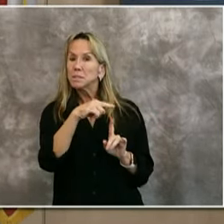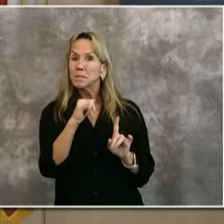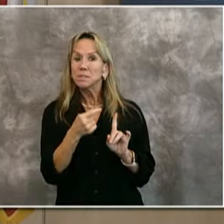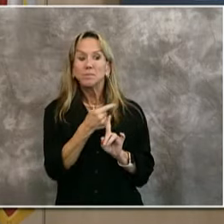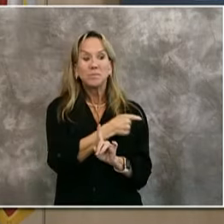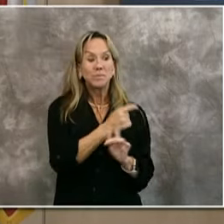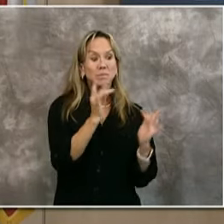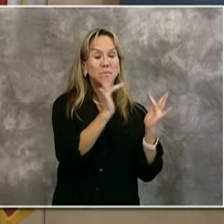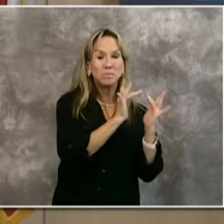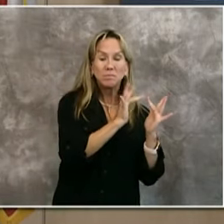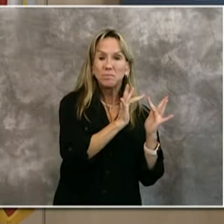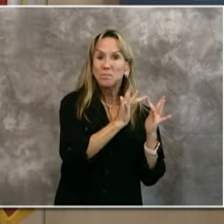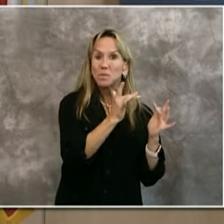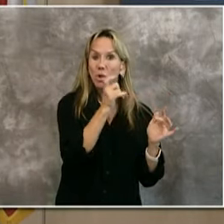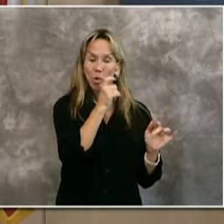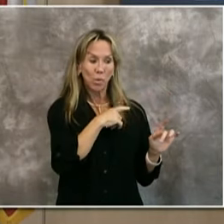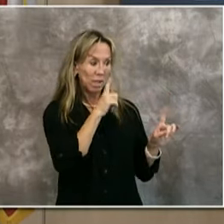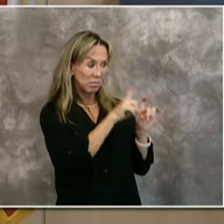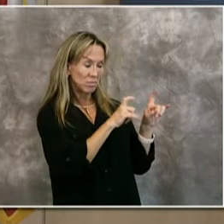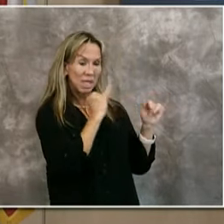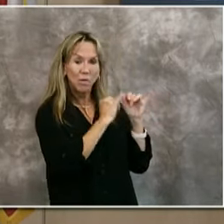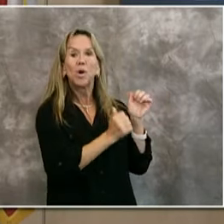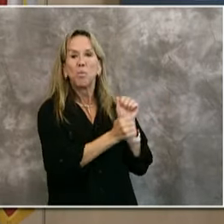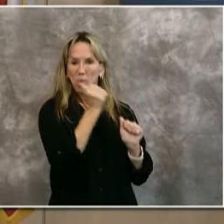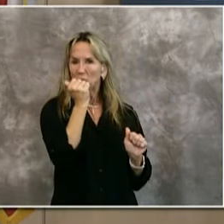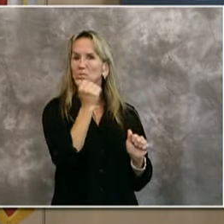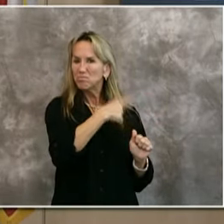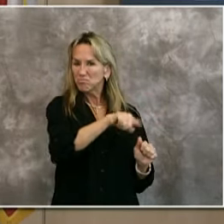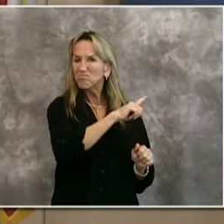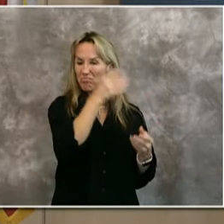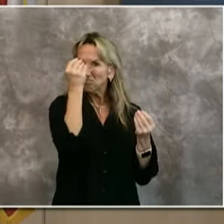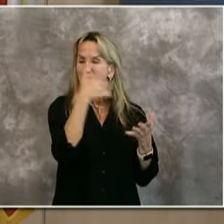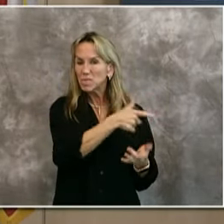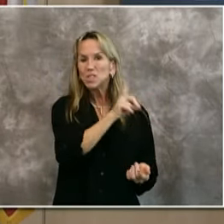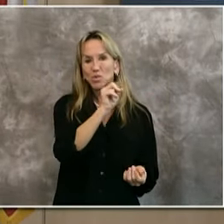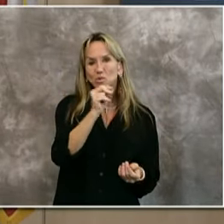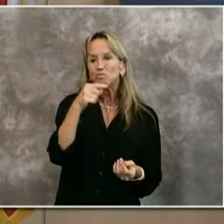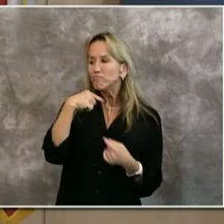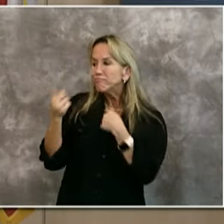investigations and the individuals that we interview are really quite cooperative and give